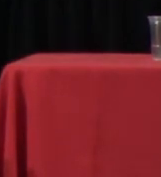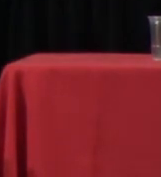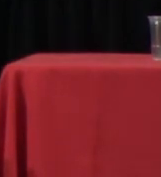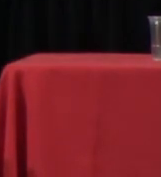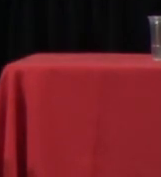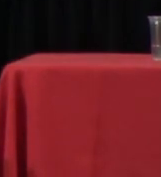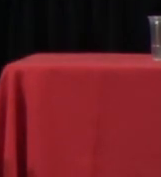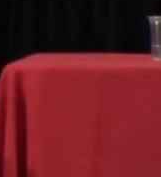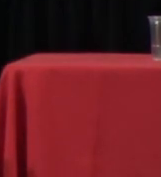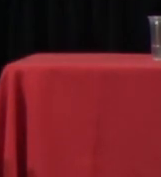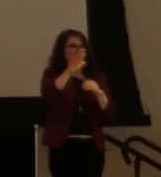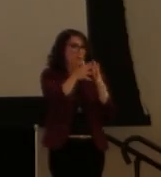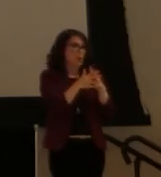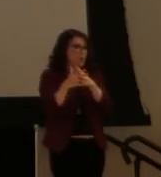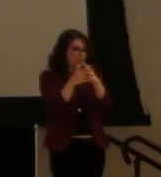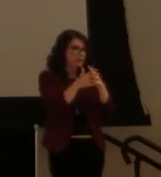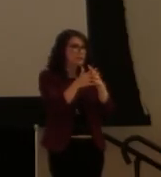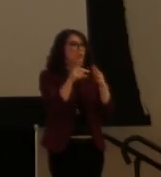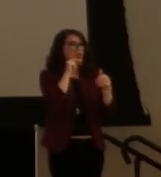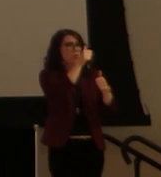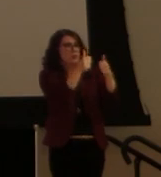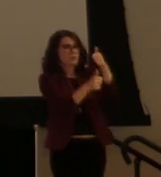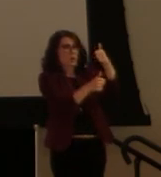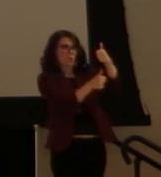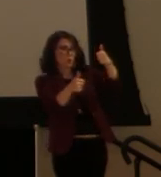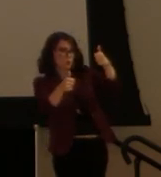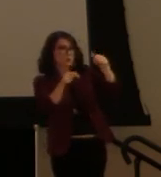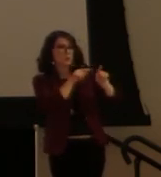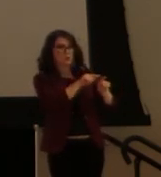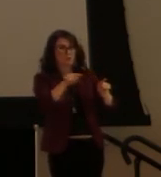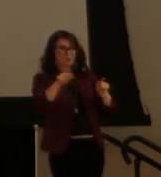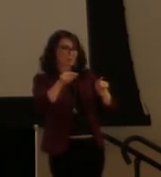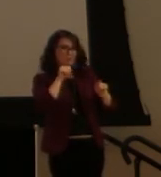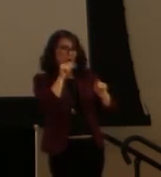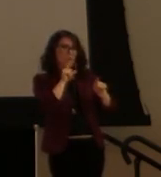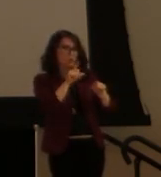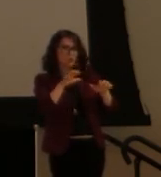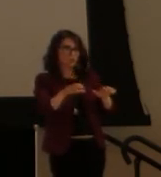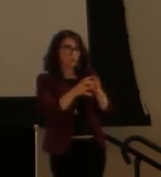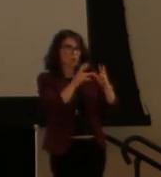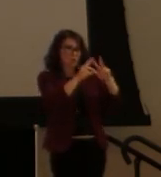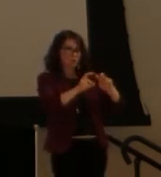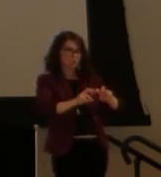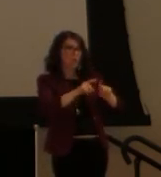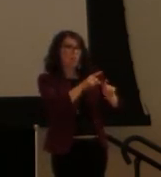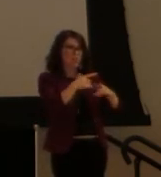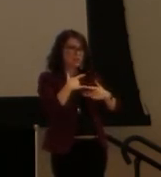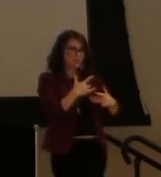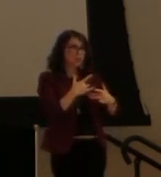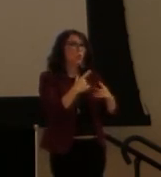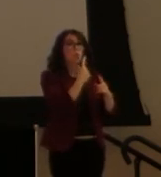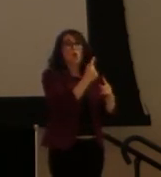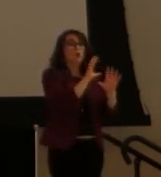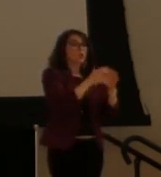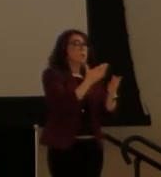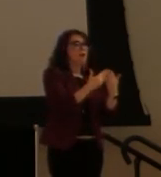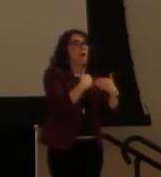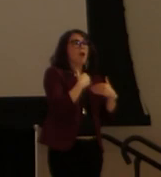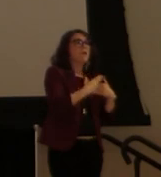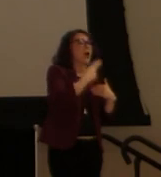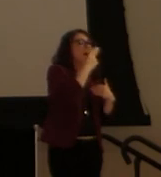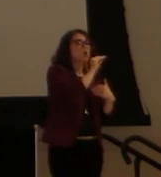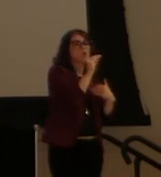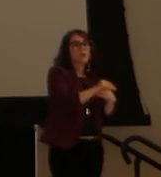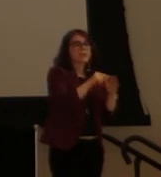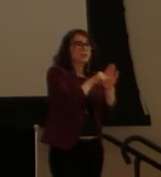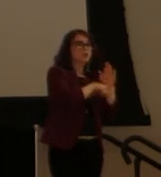refugees in Ohio tend to experience higher rates of suicide, mental health issues, and you can't really get